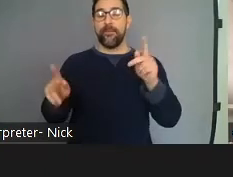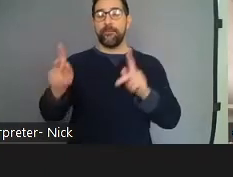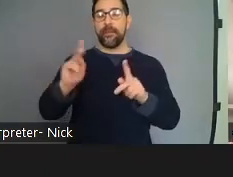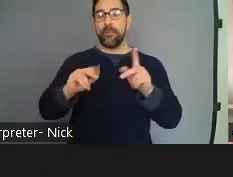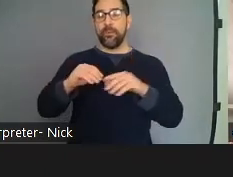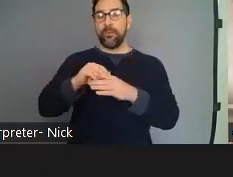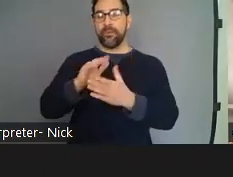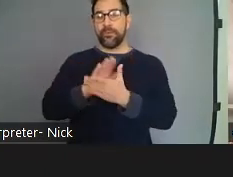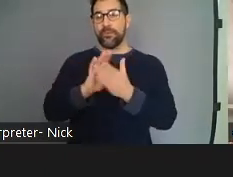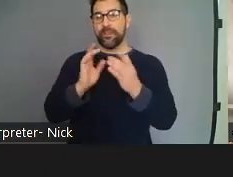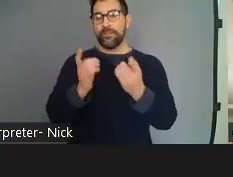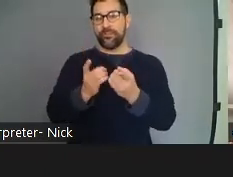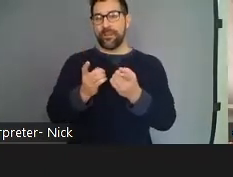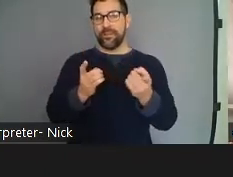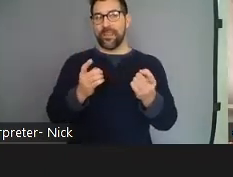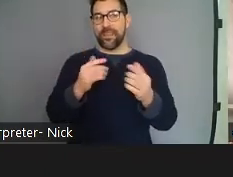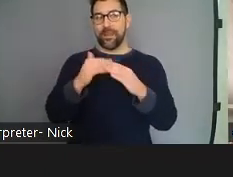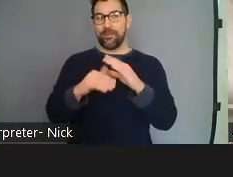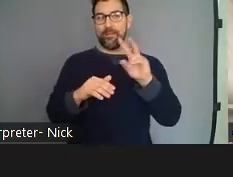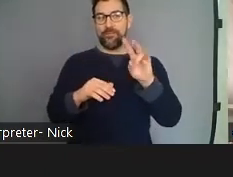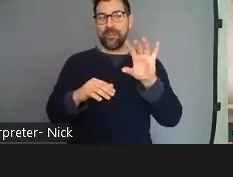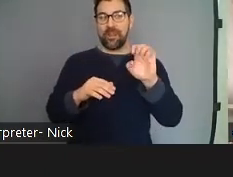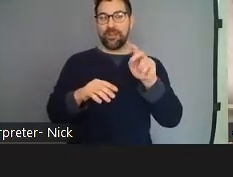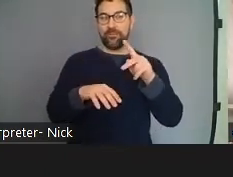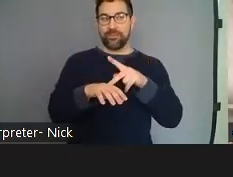email my principal and vice principal saying like, these are the